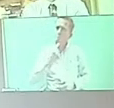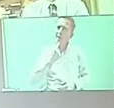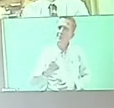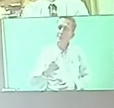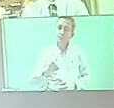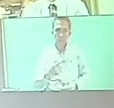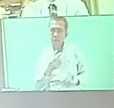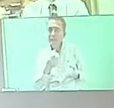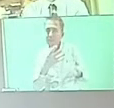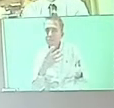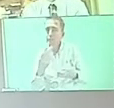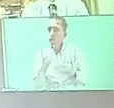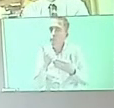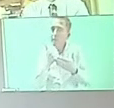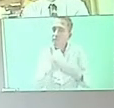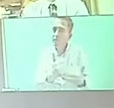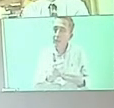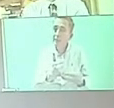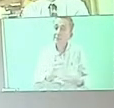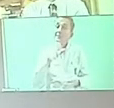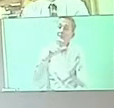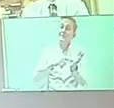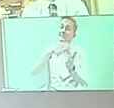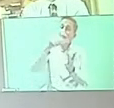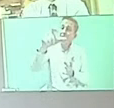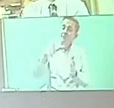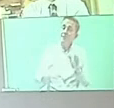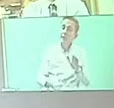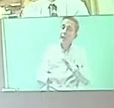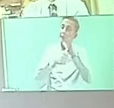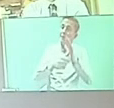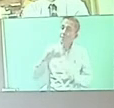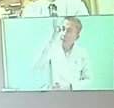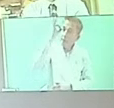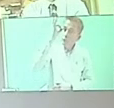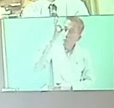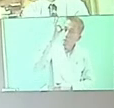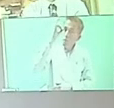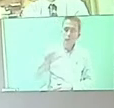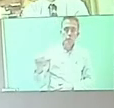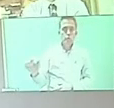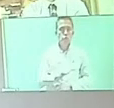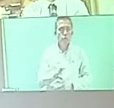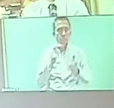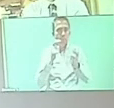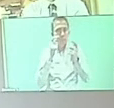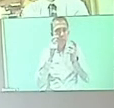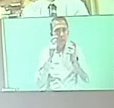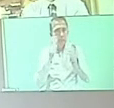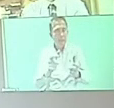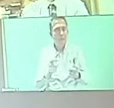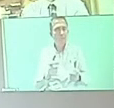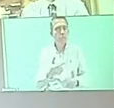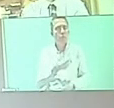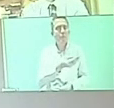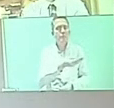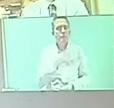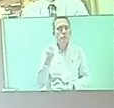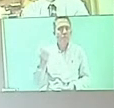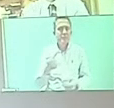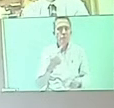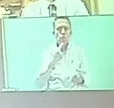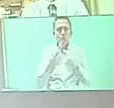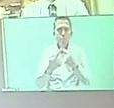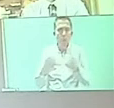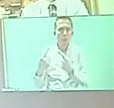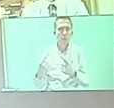advice that as civic head of the council, that he should maybe be guarded about some throwaway remarks. In reply to